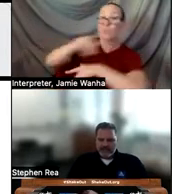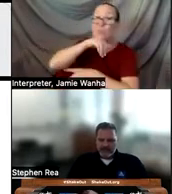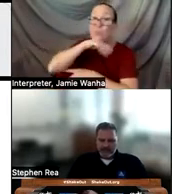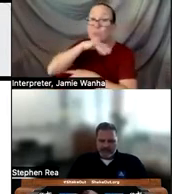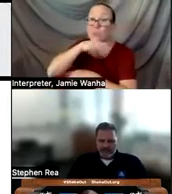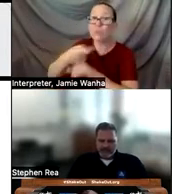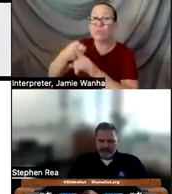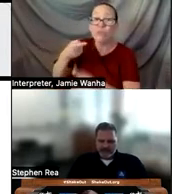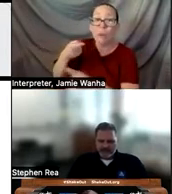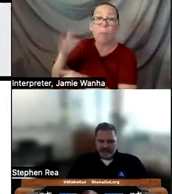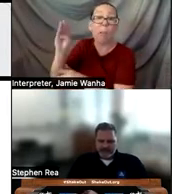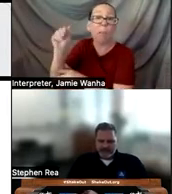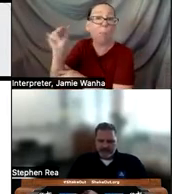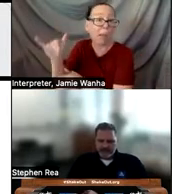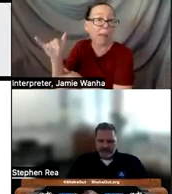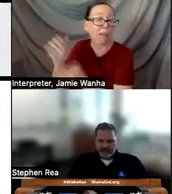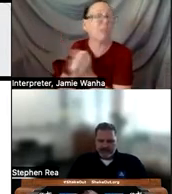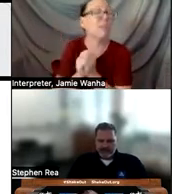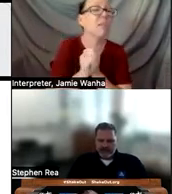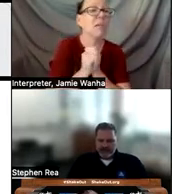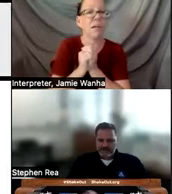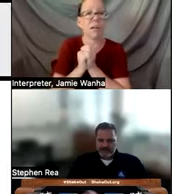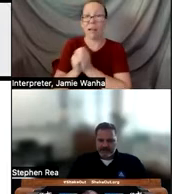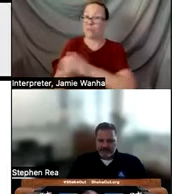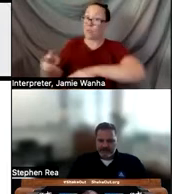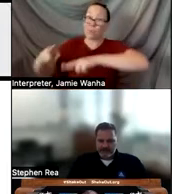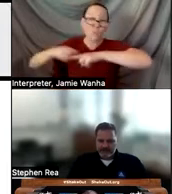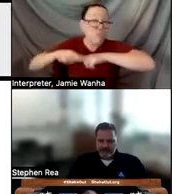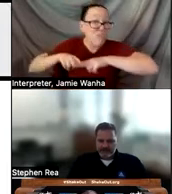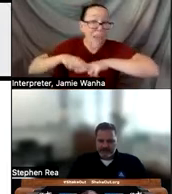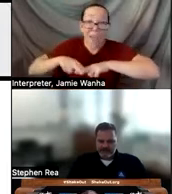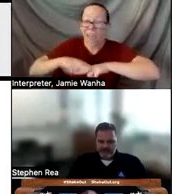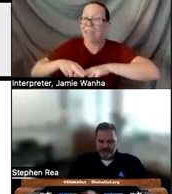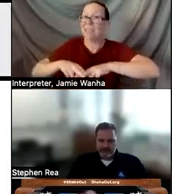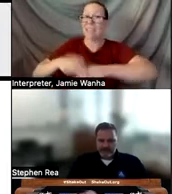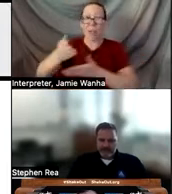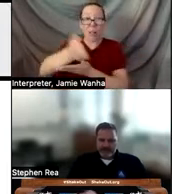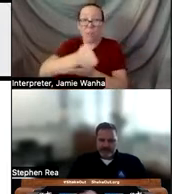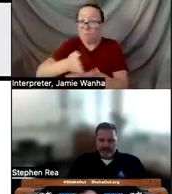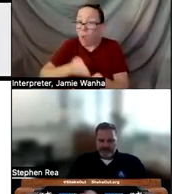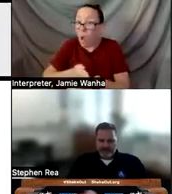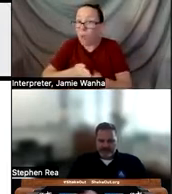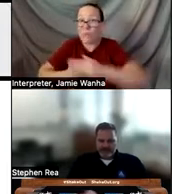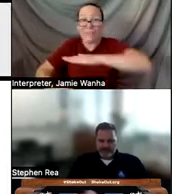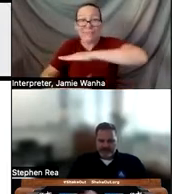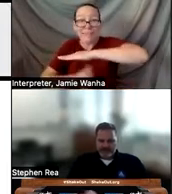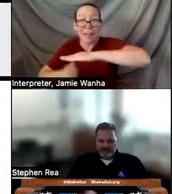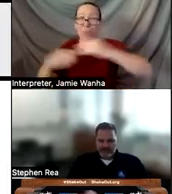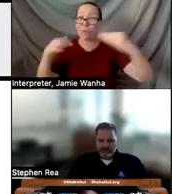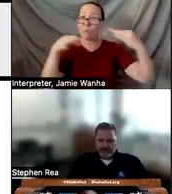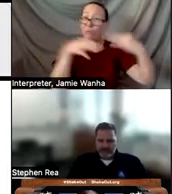the railroad tracks. It crosses in underneath Interstate 5 with, of course, we have pipelines